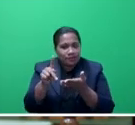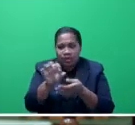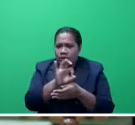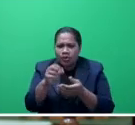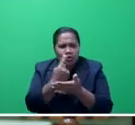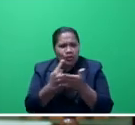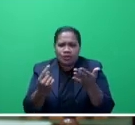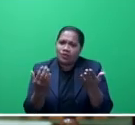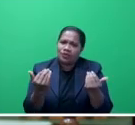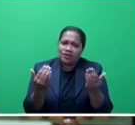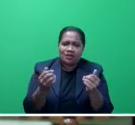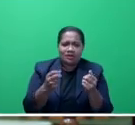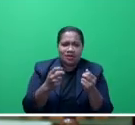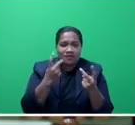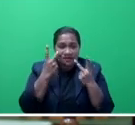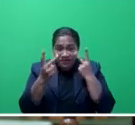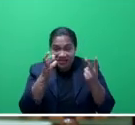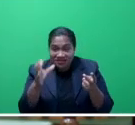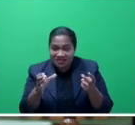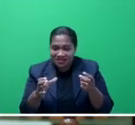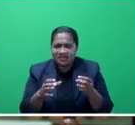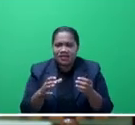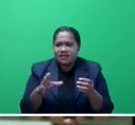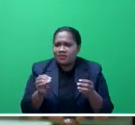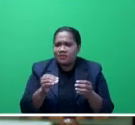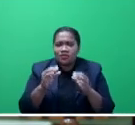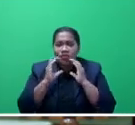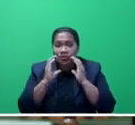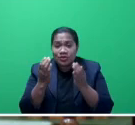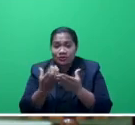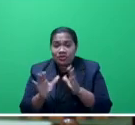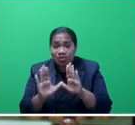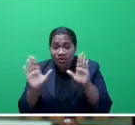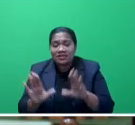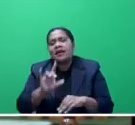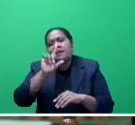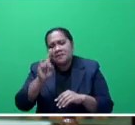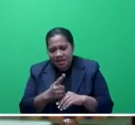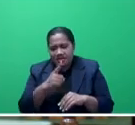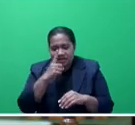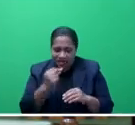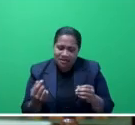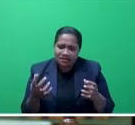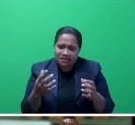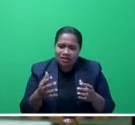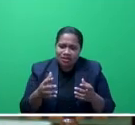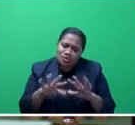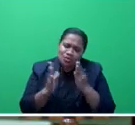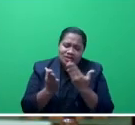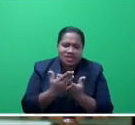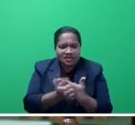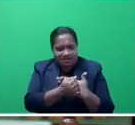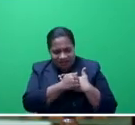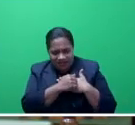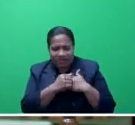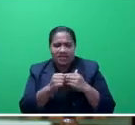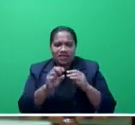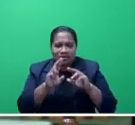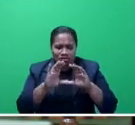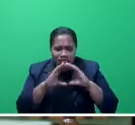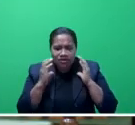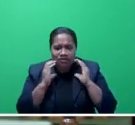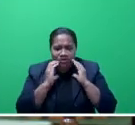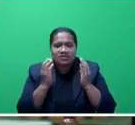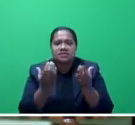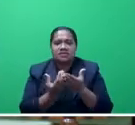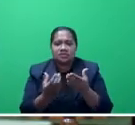back visitors by the Christmas holiday, but to spend that Christmas together safely with our loved ones and friends here in Fiji, just